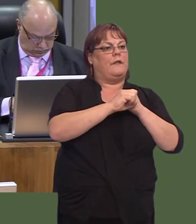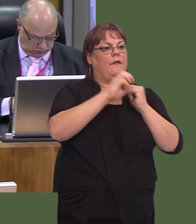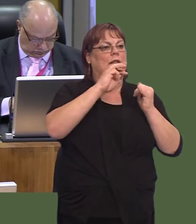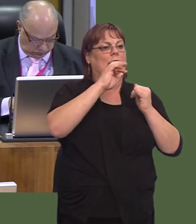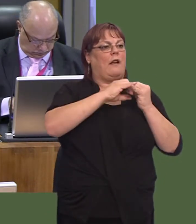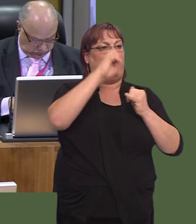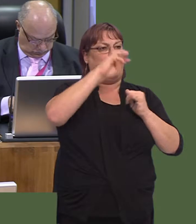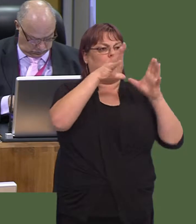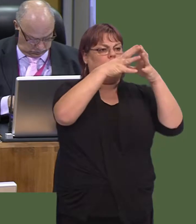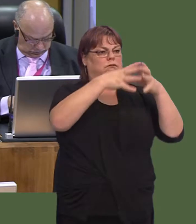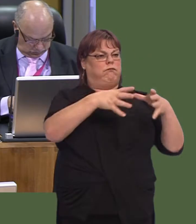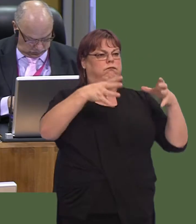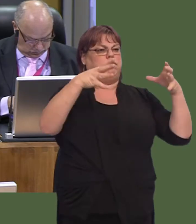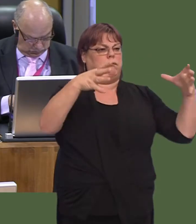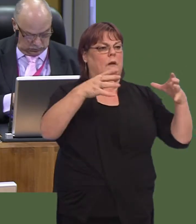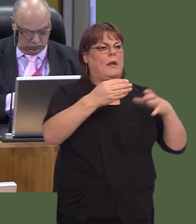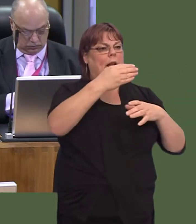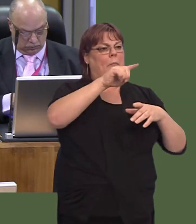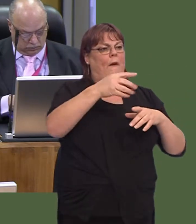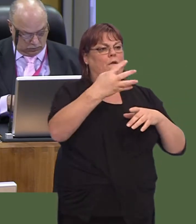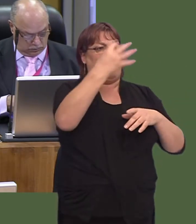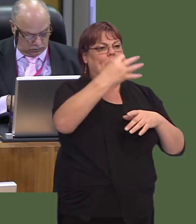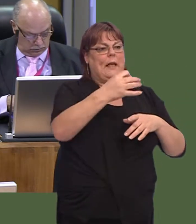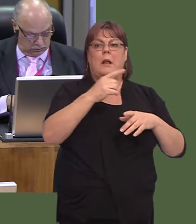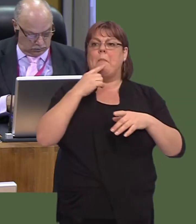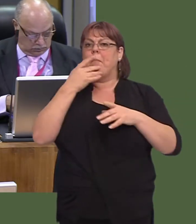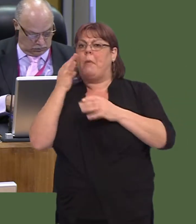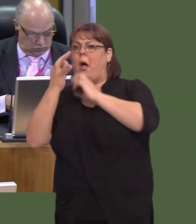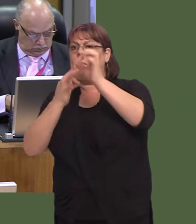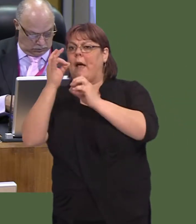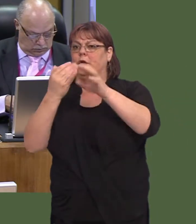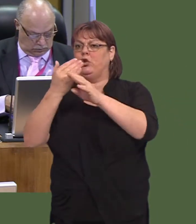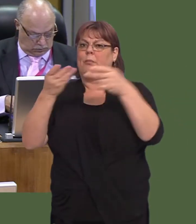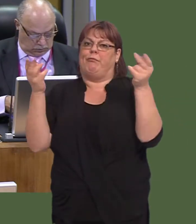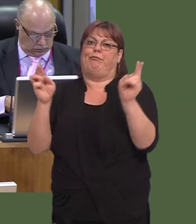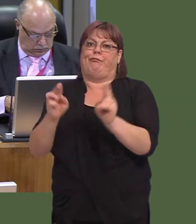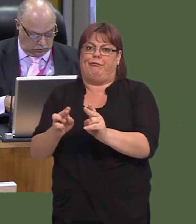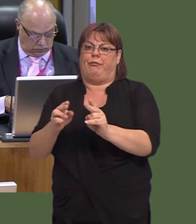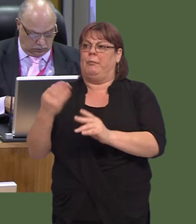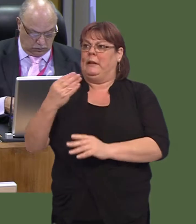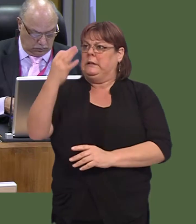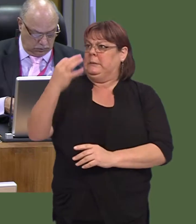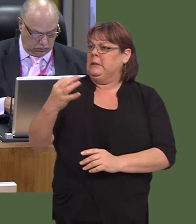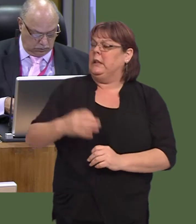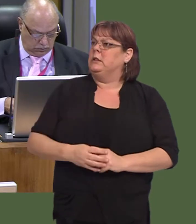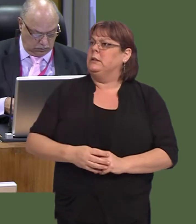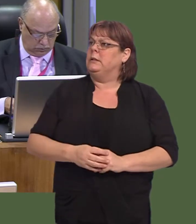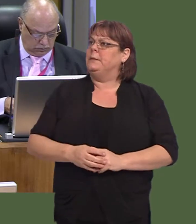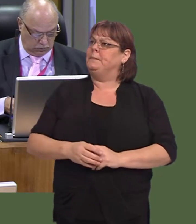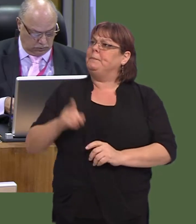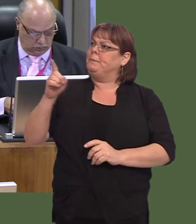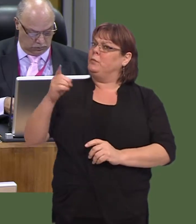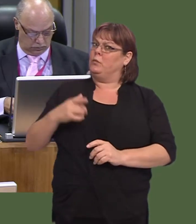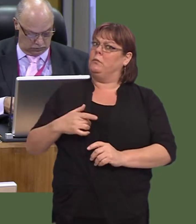by 9.4%, while the number of applications has dropped by nearly 19%. Do you believe the Welsh Government has